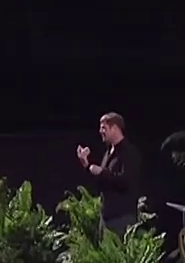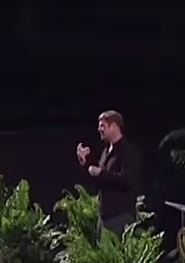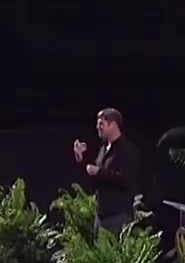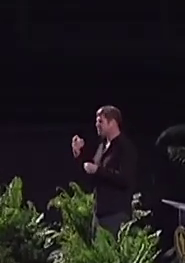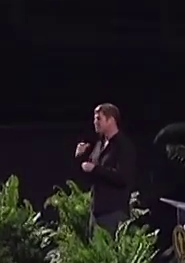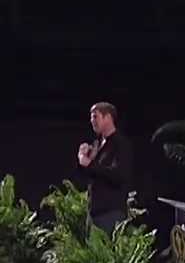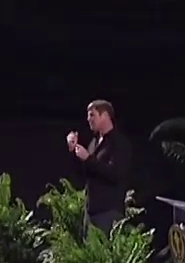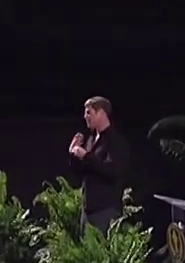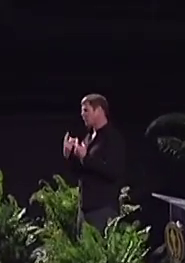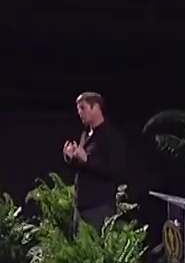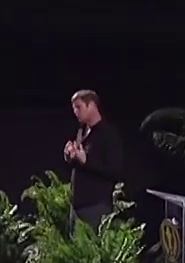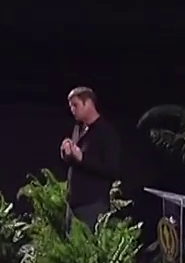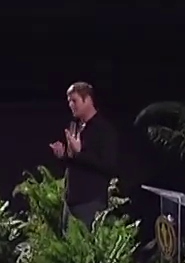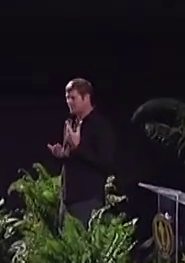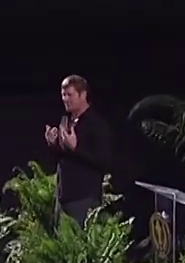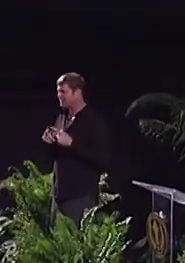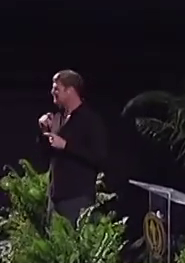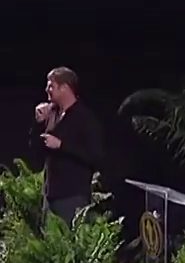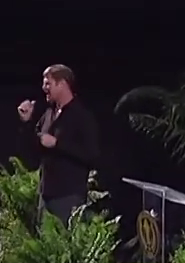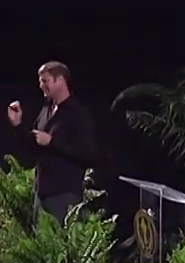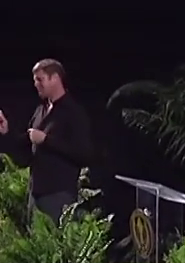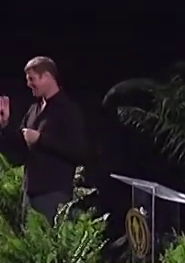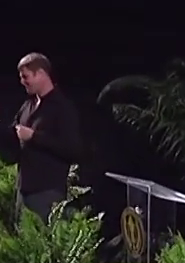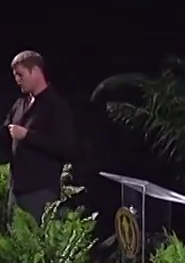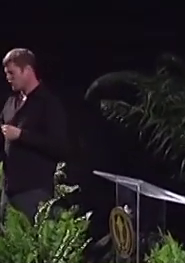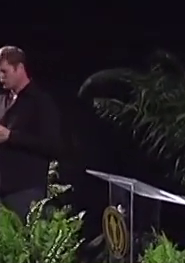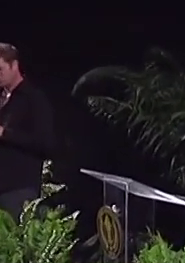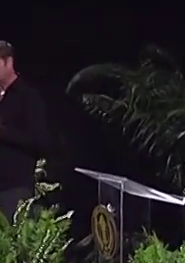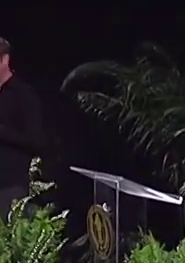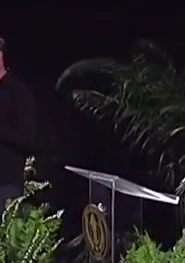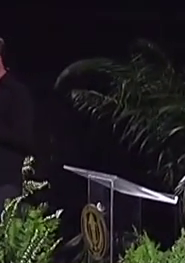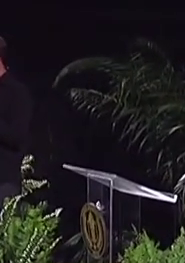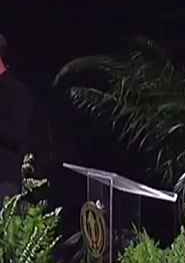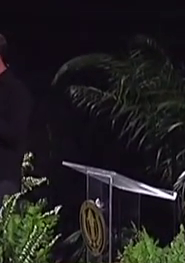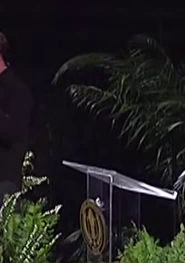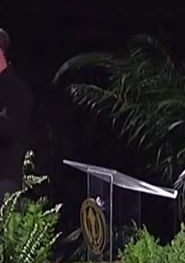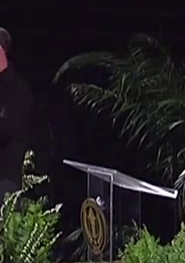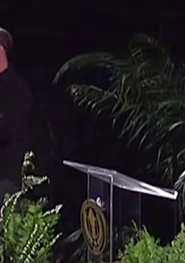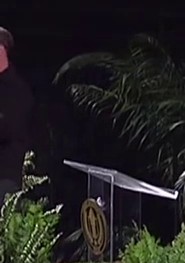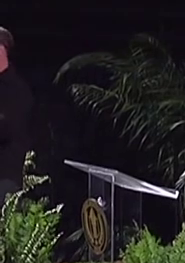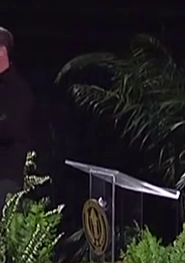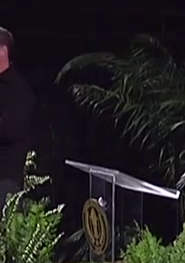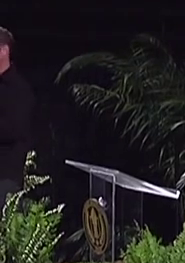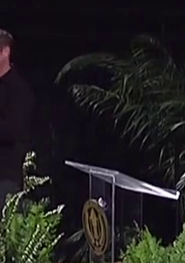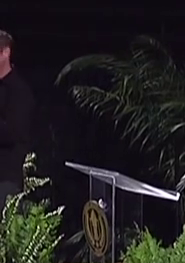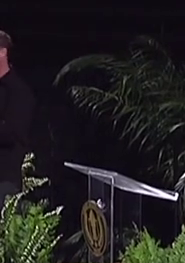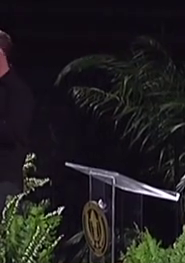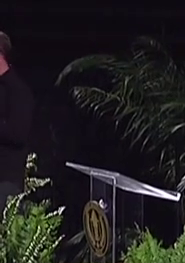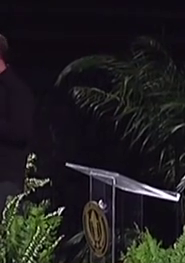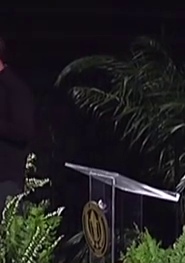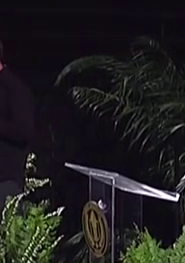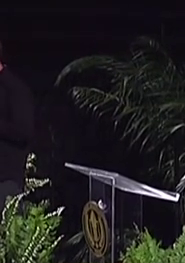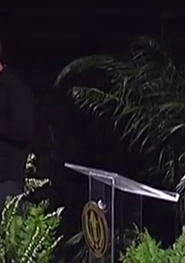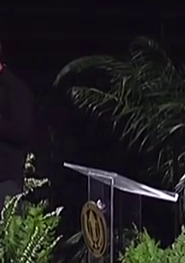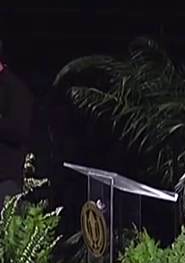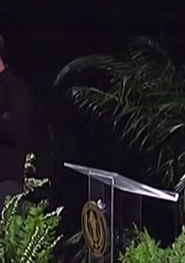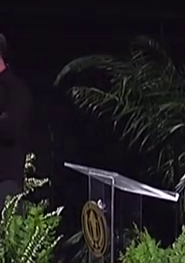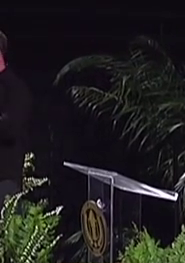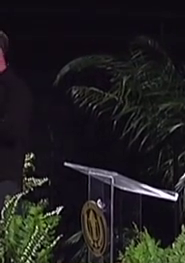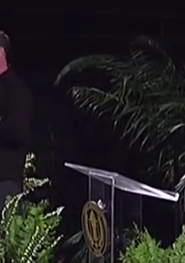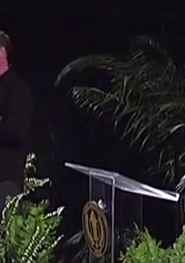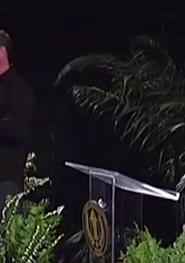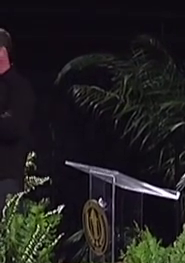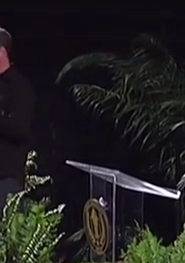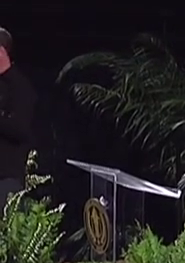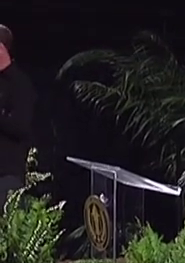bombers, it might be a 1 or a 2. It's never a 0. So you need to maximize that 1 or 2 or that 4, depending on where you